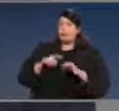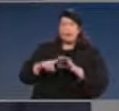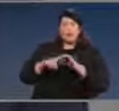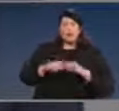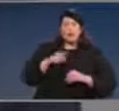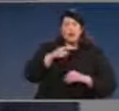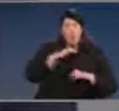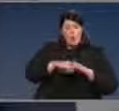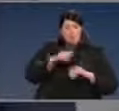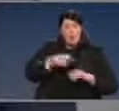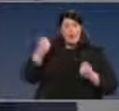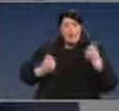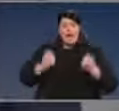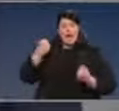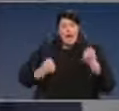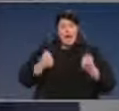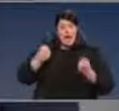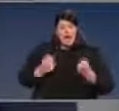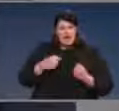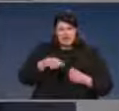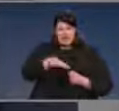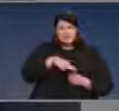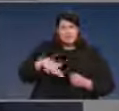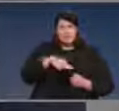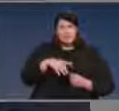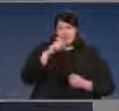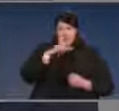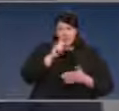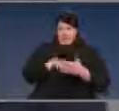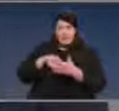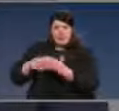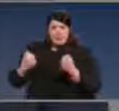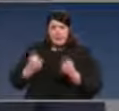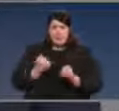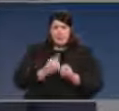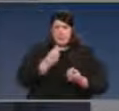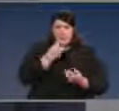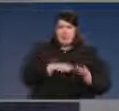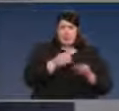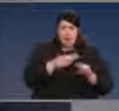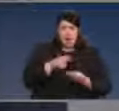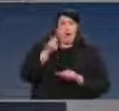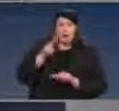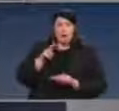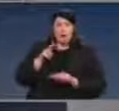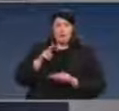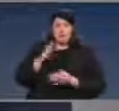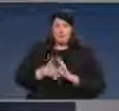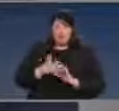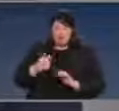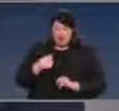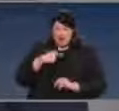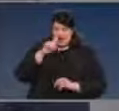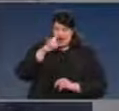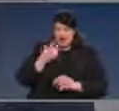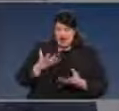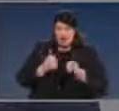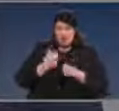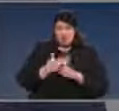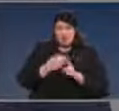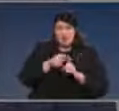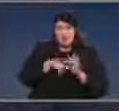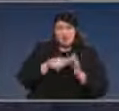weren't expecting because of a variety of reasons. They say that in itself, that 1 month of uptick in sales, is actually going to make them ineligible for